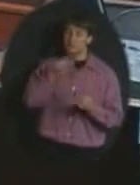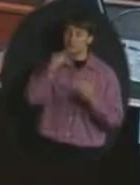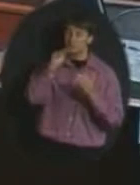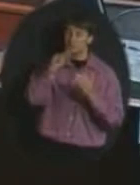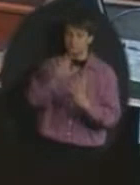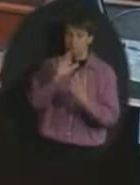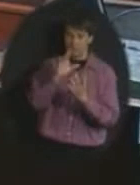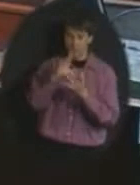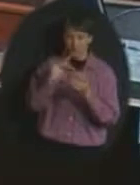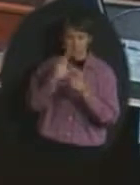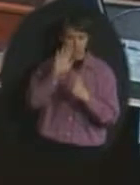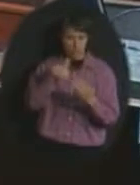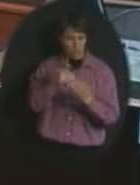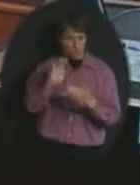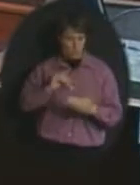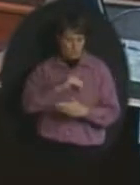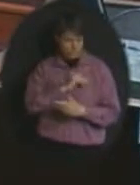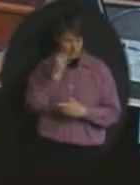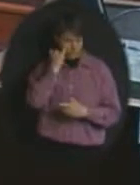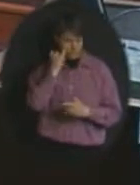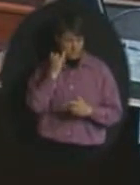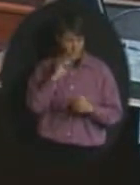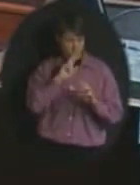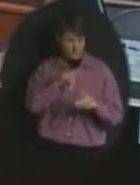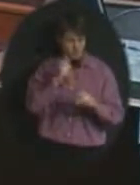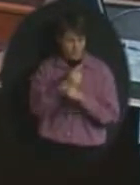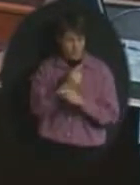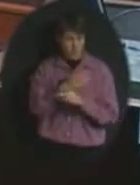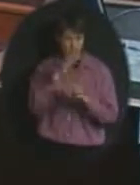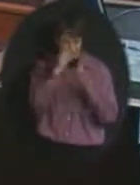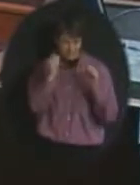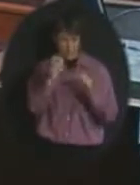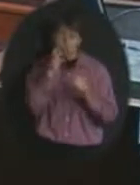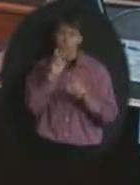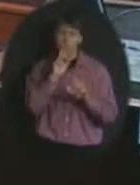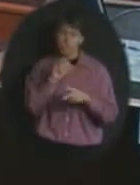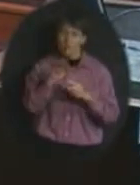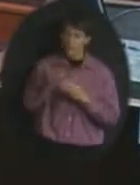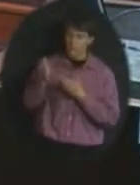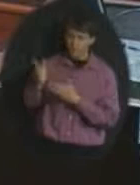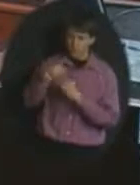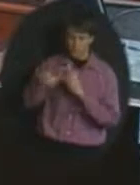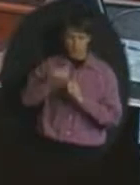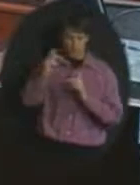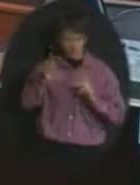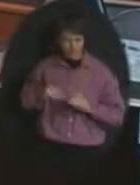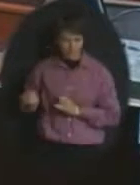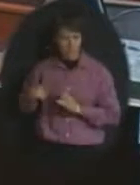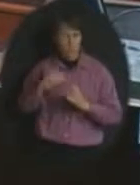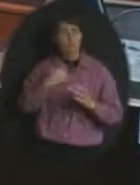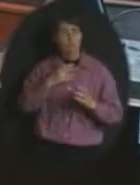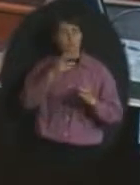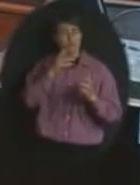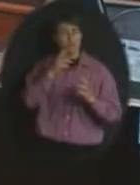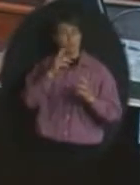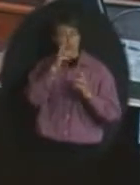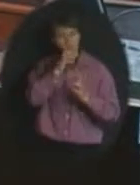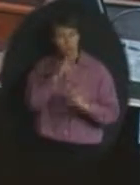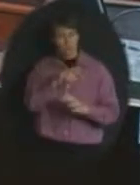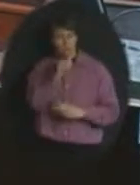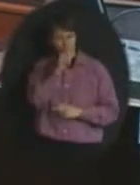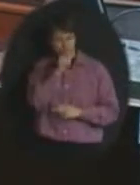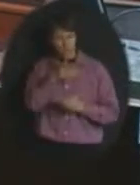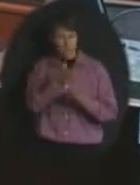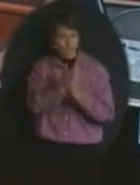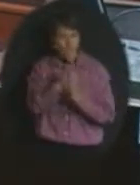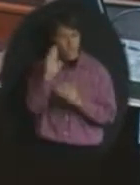board. If a response is appropriate, the president will respond or refer to another individual. In an effort to respect privacy, we ask that speakers